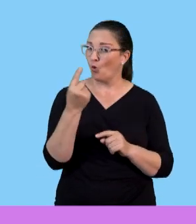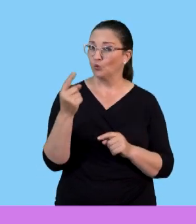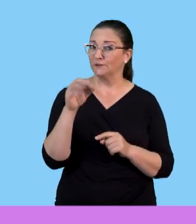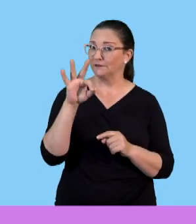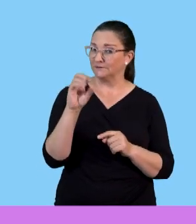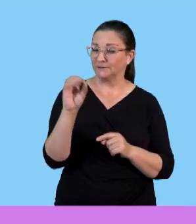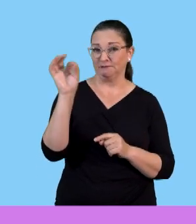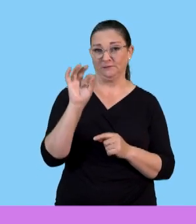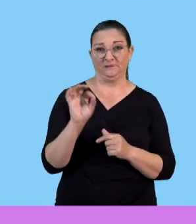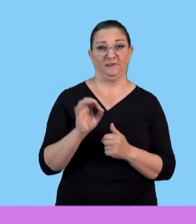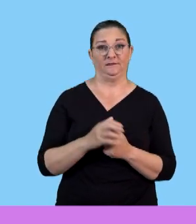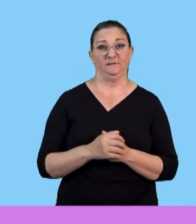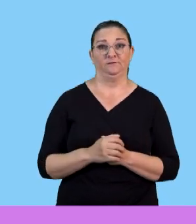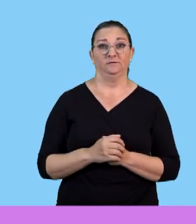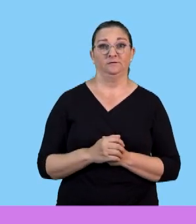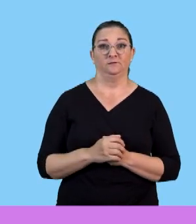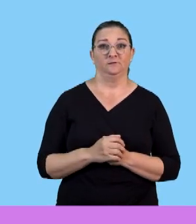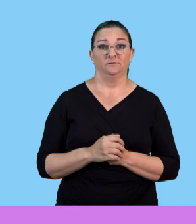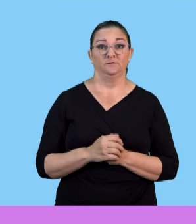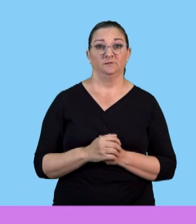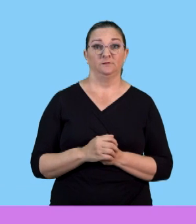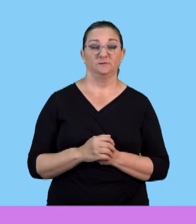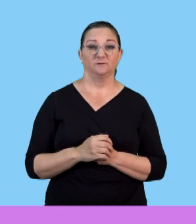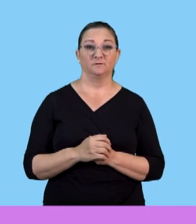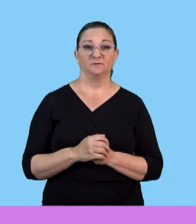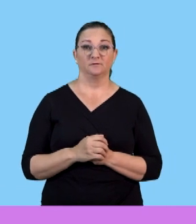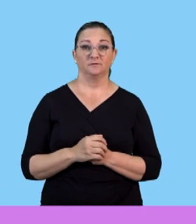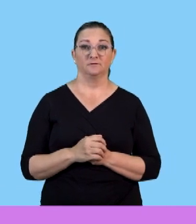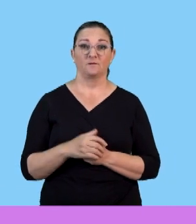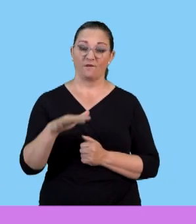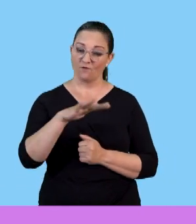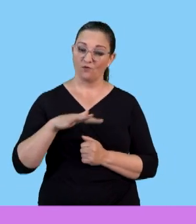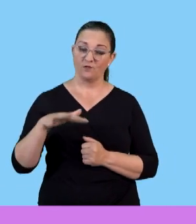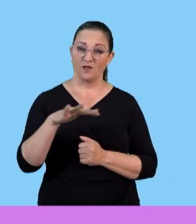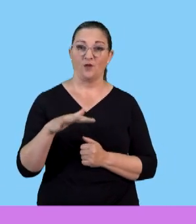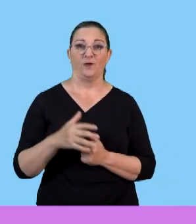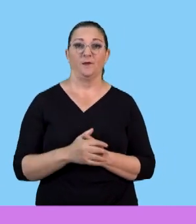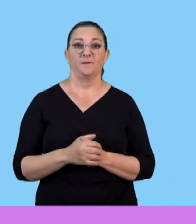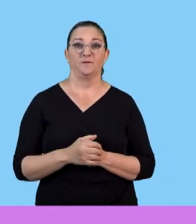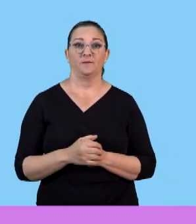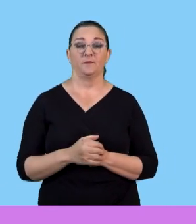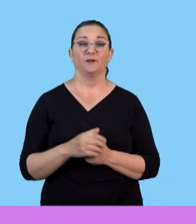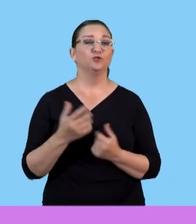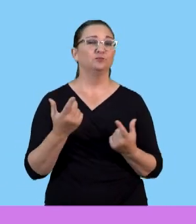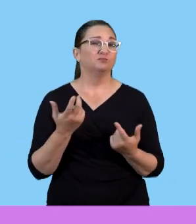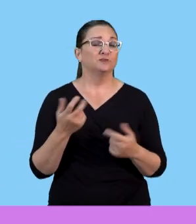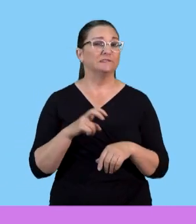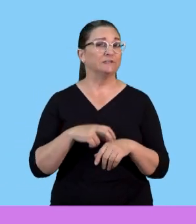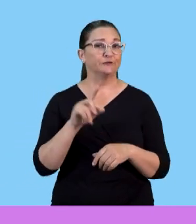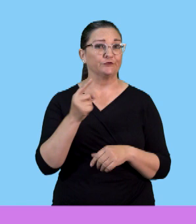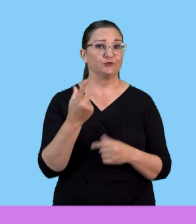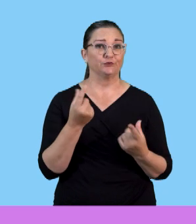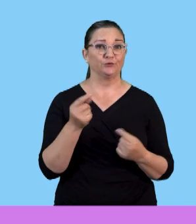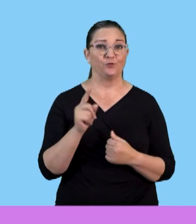must only be 30% of the area of the carpet. So what do we need